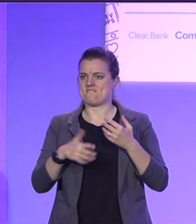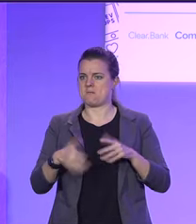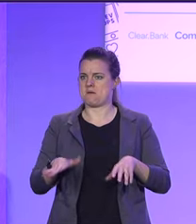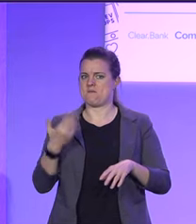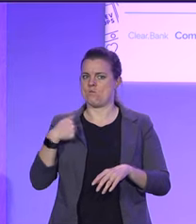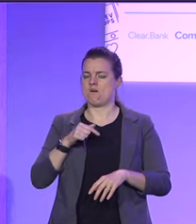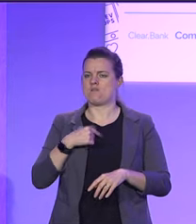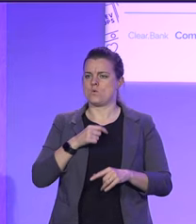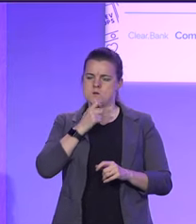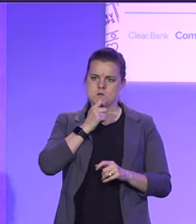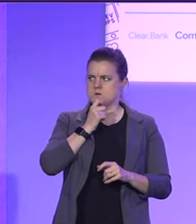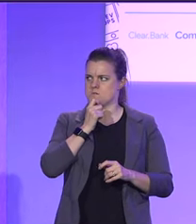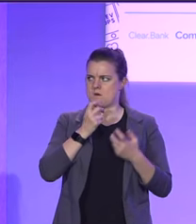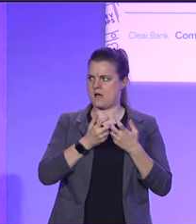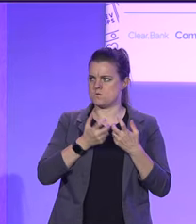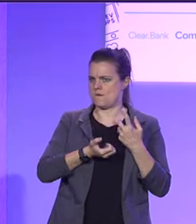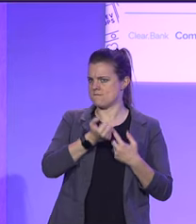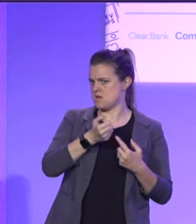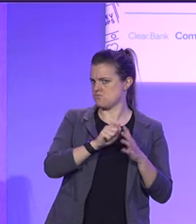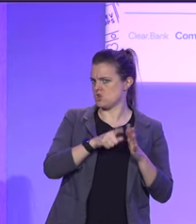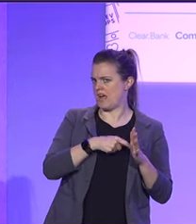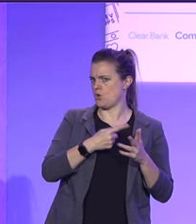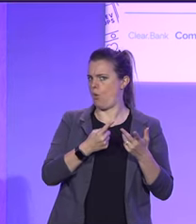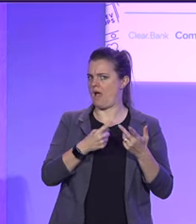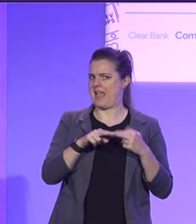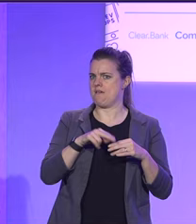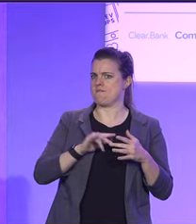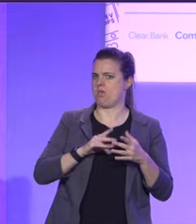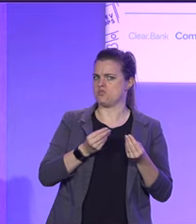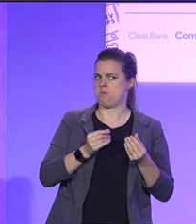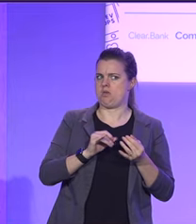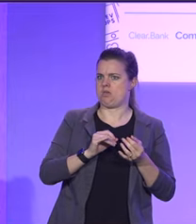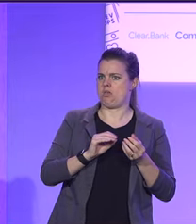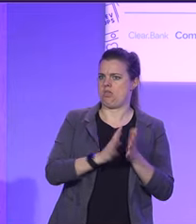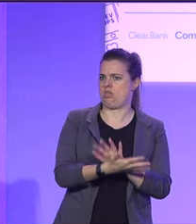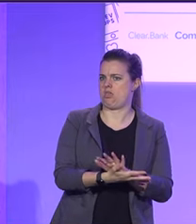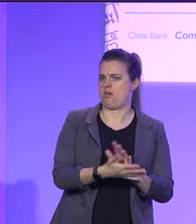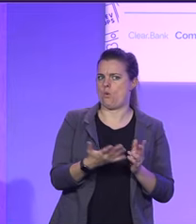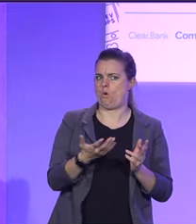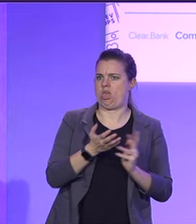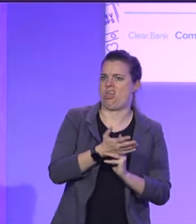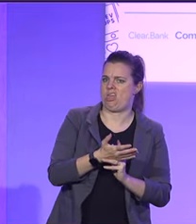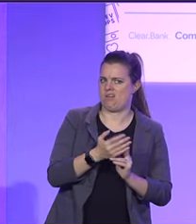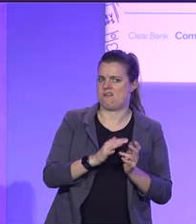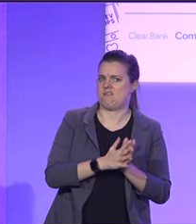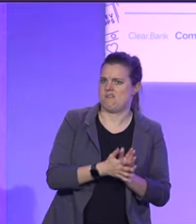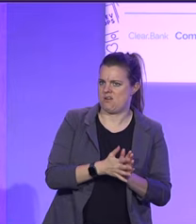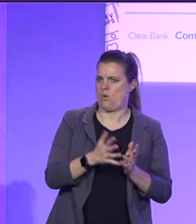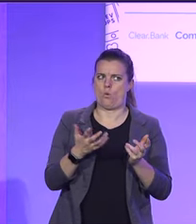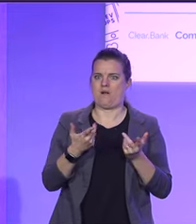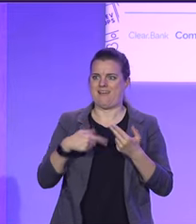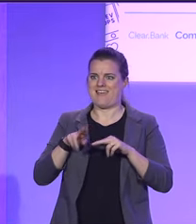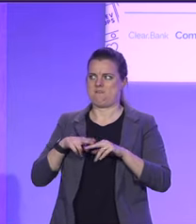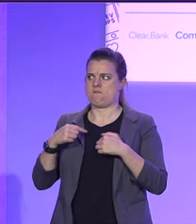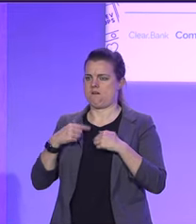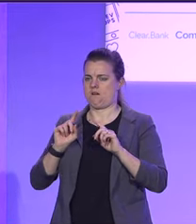I find a project? What if something goes wrong? What if I can't code? There's loads of support out there, and I'll give you a few tips today on